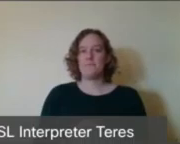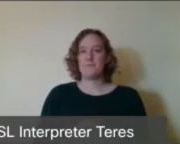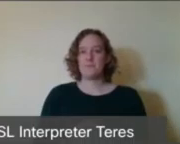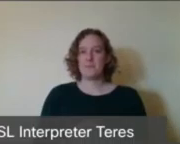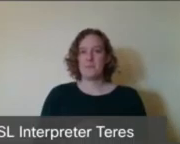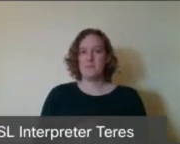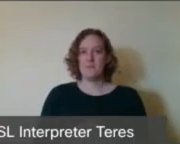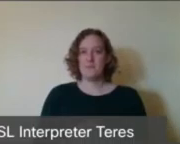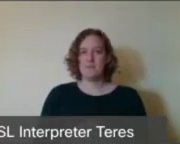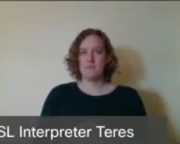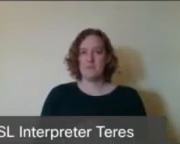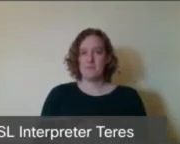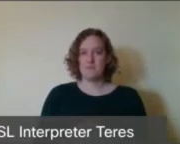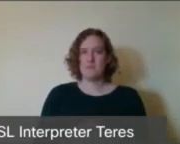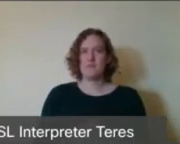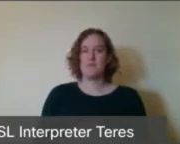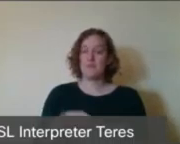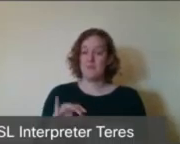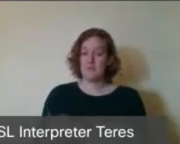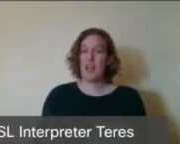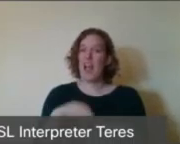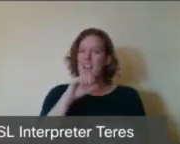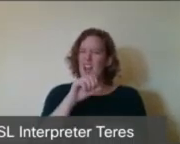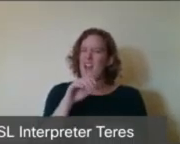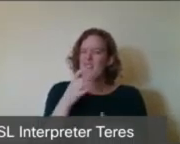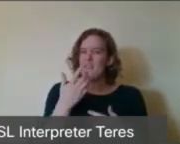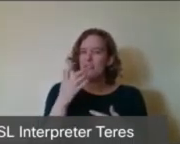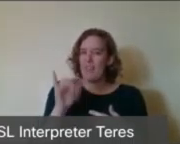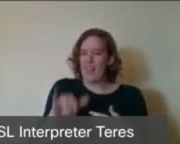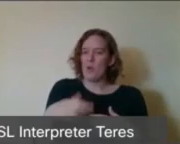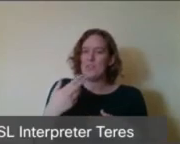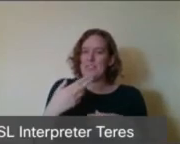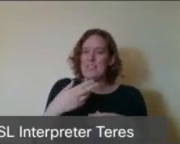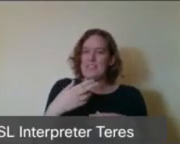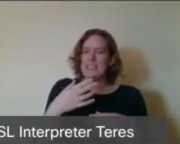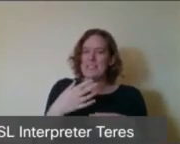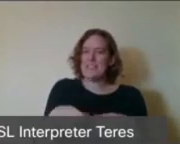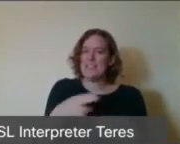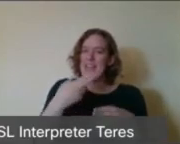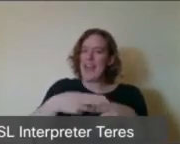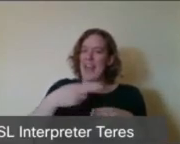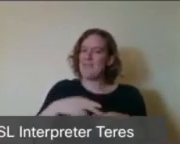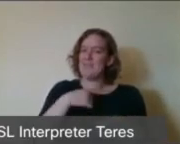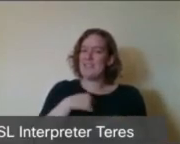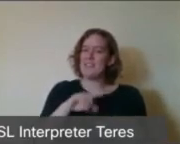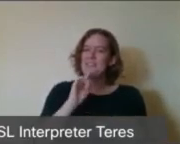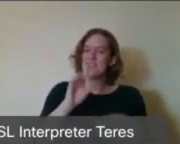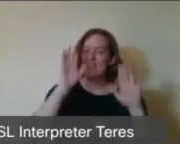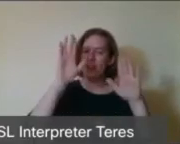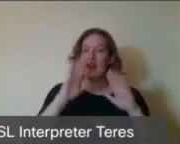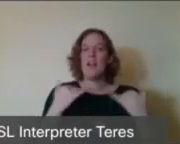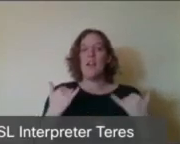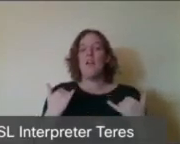I must admit, those were some great, great nicknames. Coming up next, we have another video presentation by